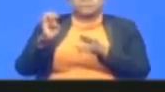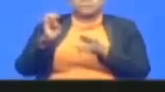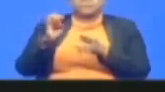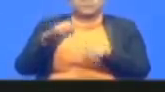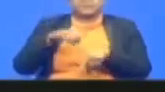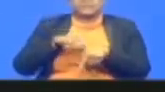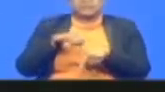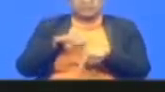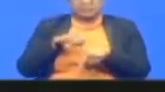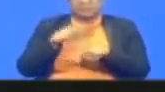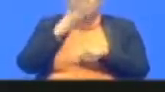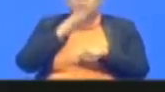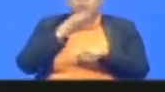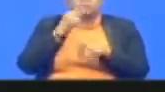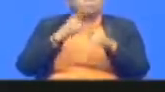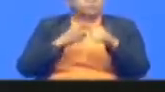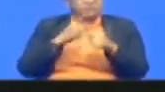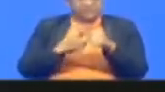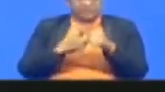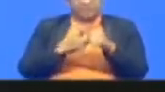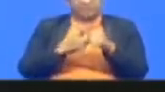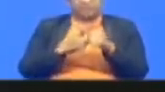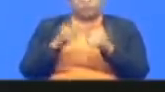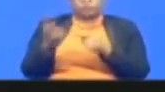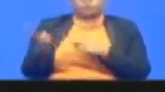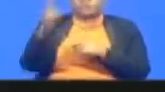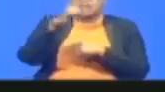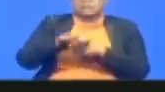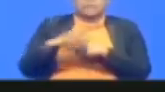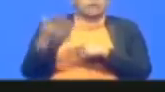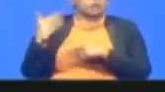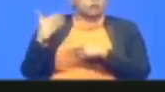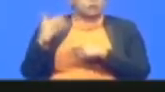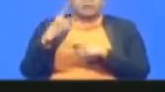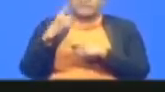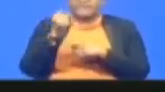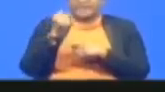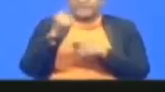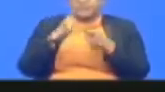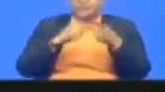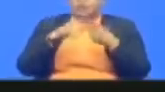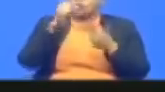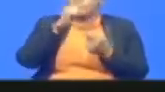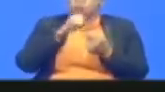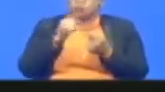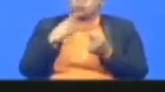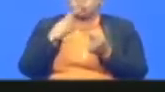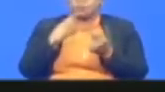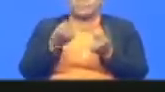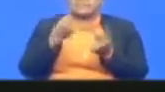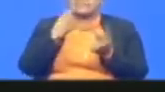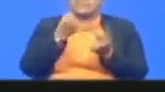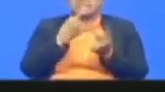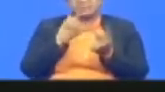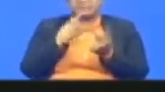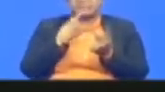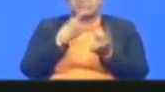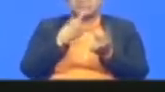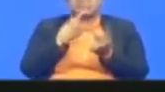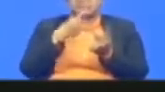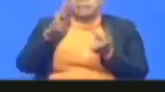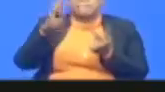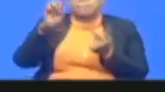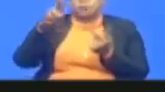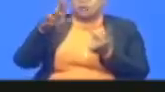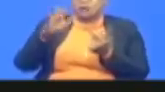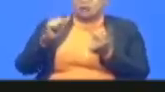boy tested positive to the virus 2 days ago. The 5-year-old who has been receiving Ebola treatment at the Bwera